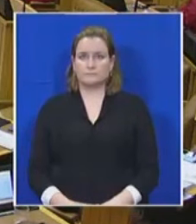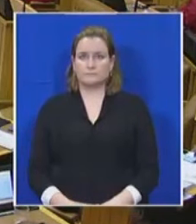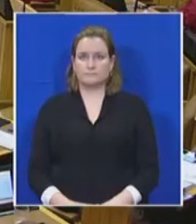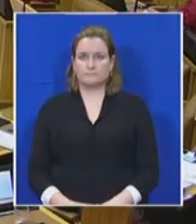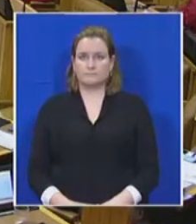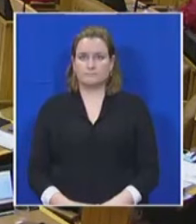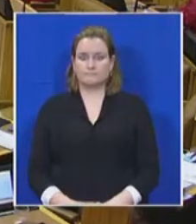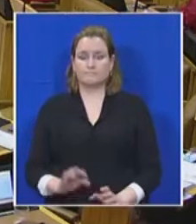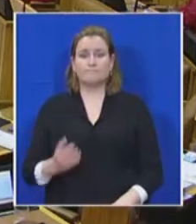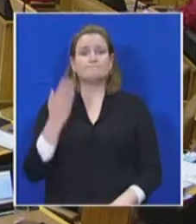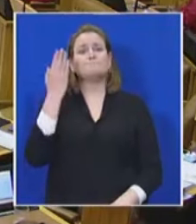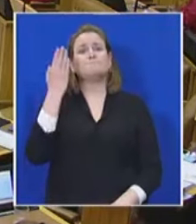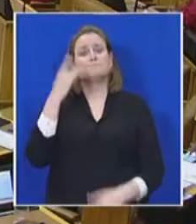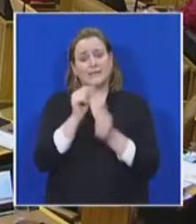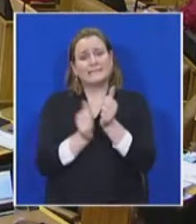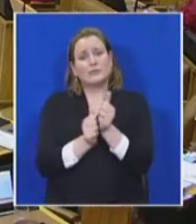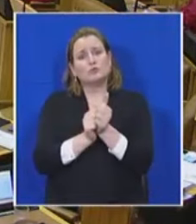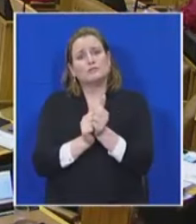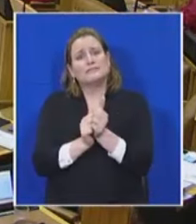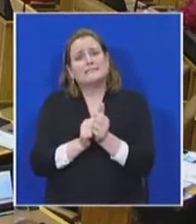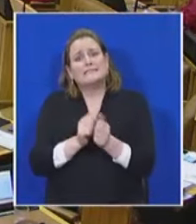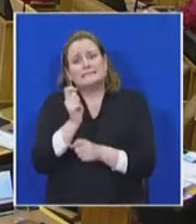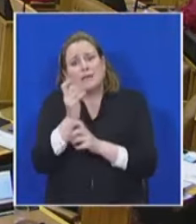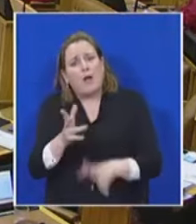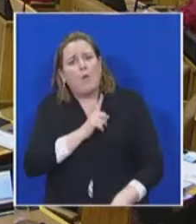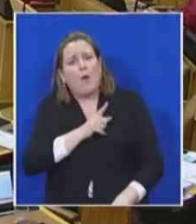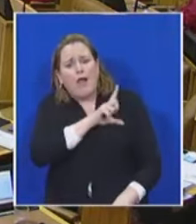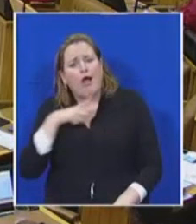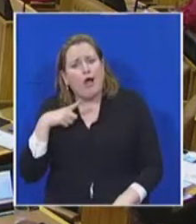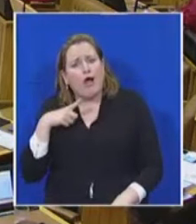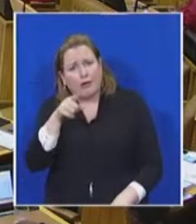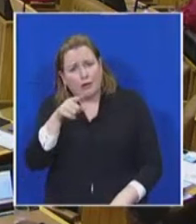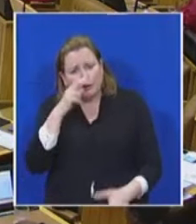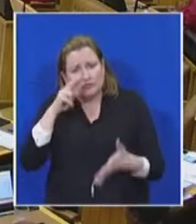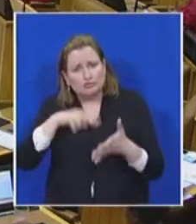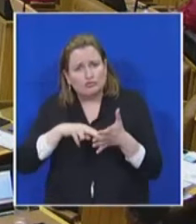Deputy Speaker, are you rigging elections? Why are you taking so long?